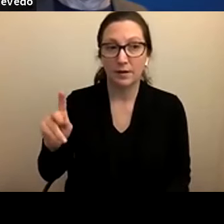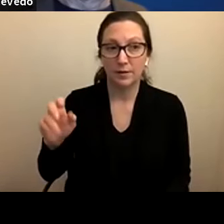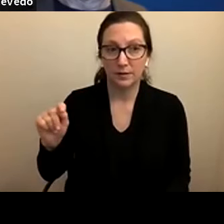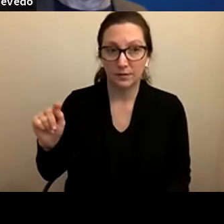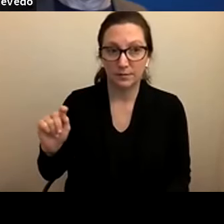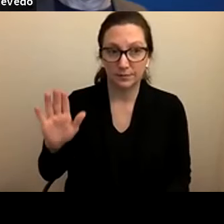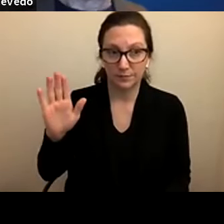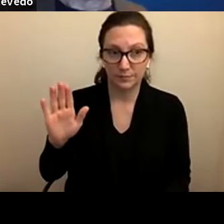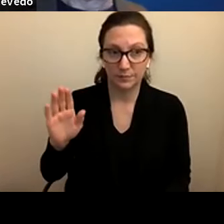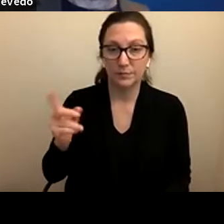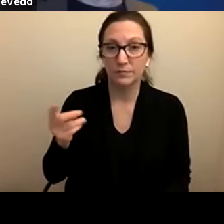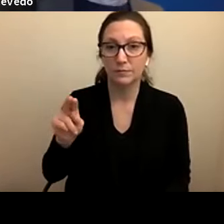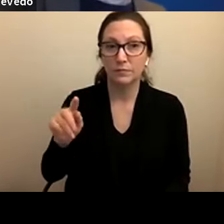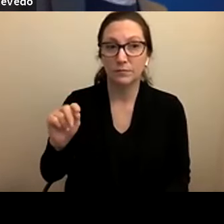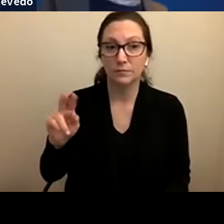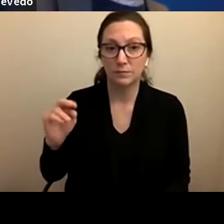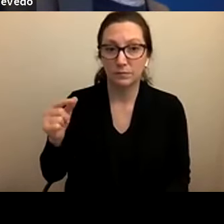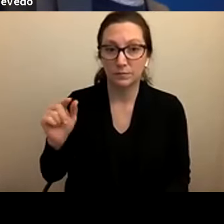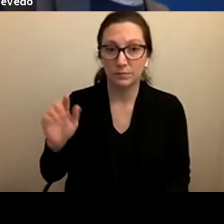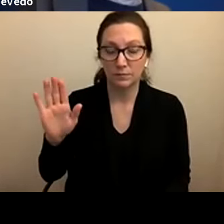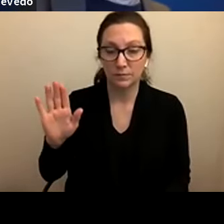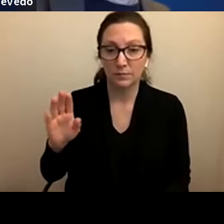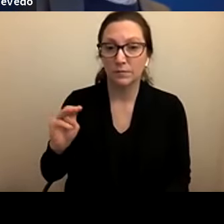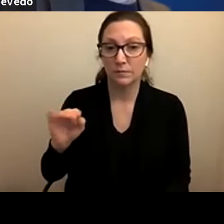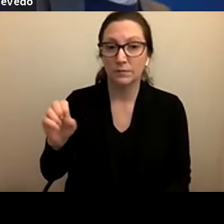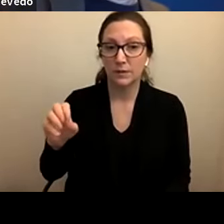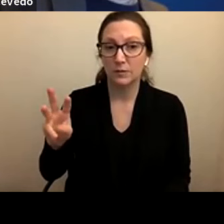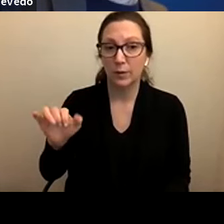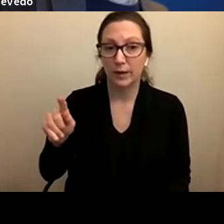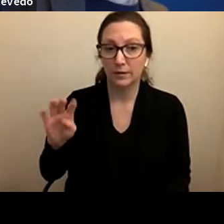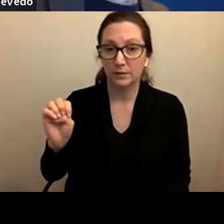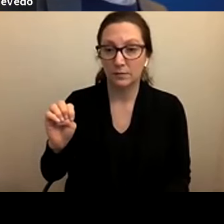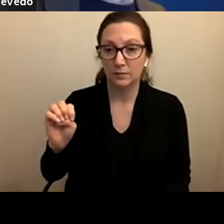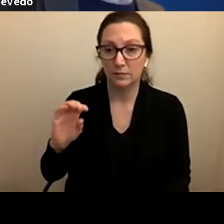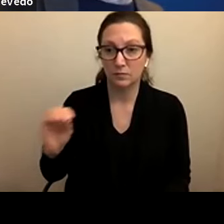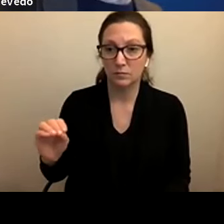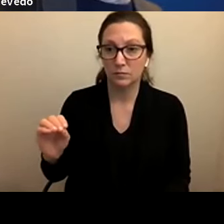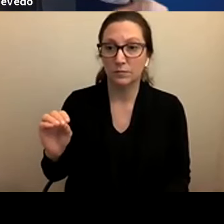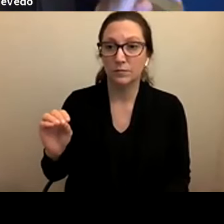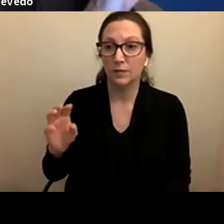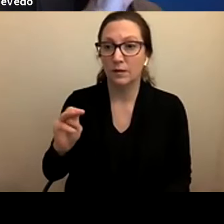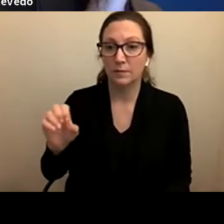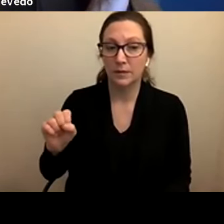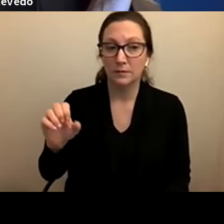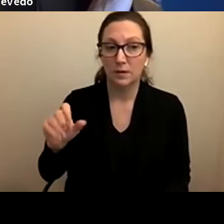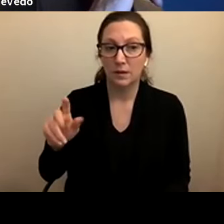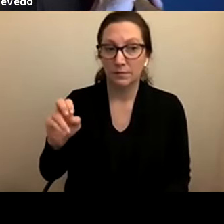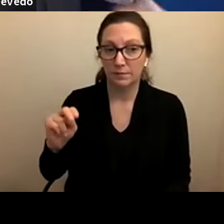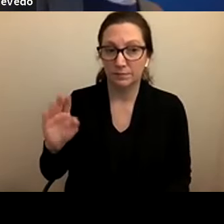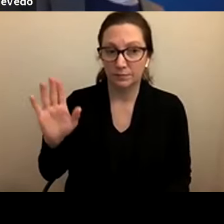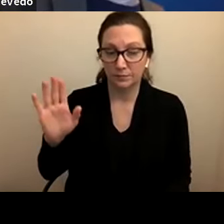Aye. Dr. Tang? Aye. Ms. Waite? Ms. Sullivan,